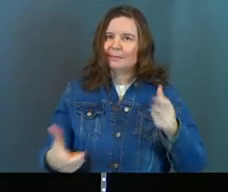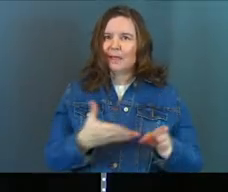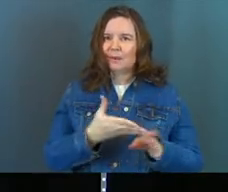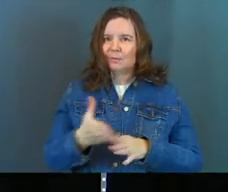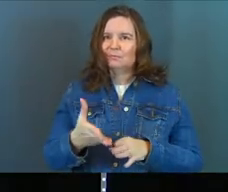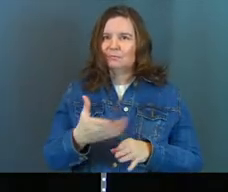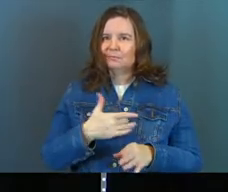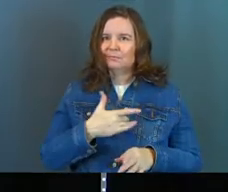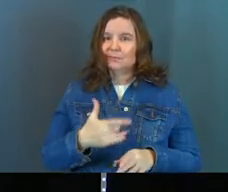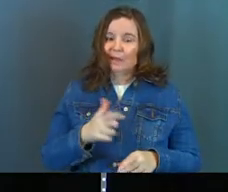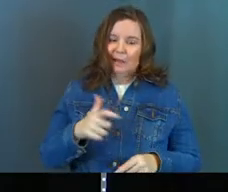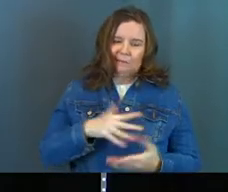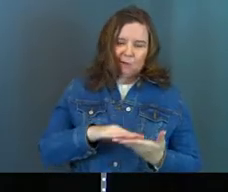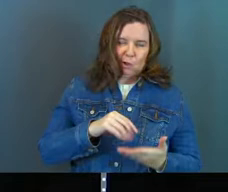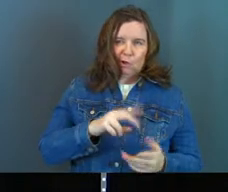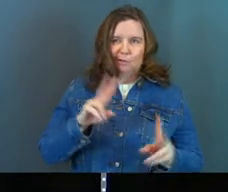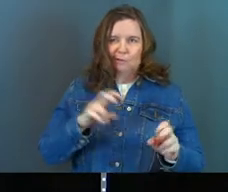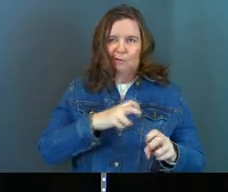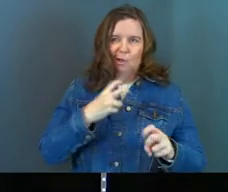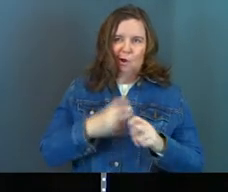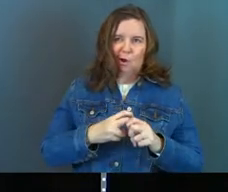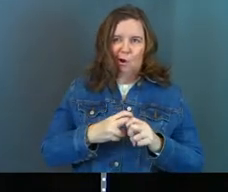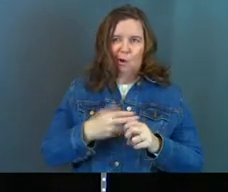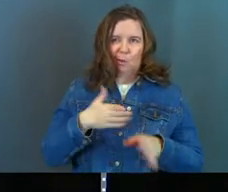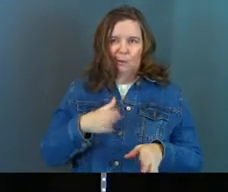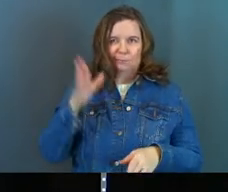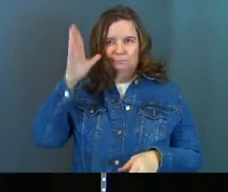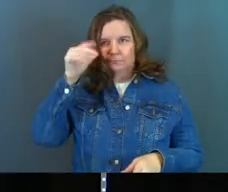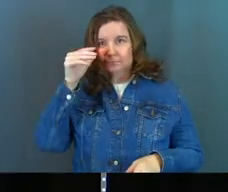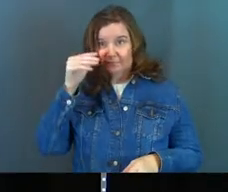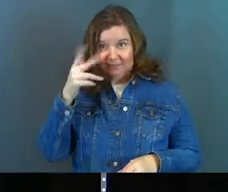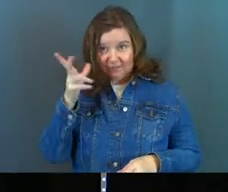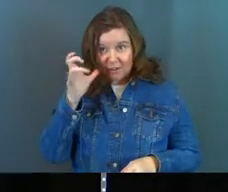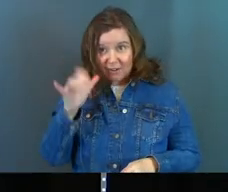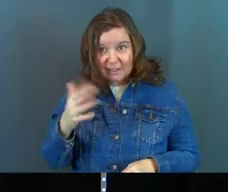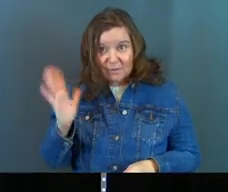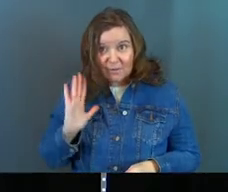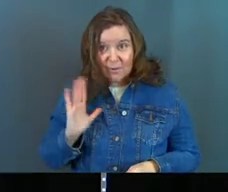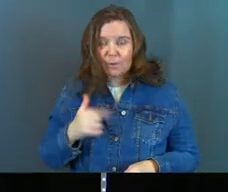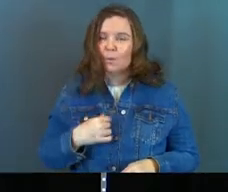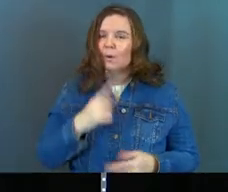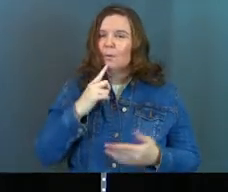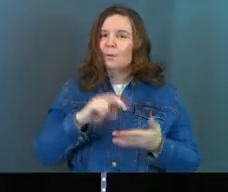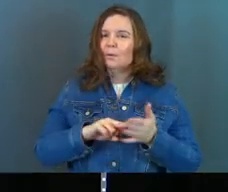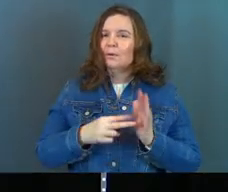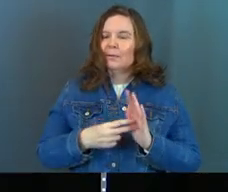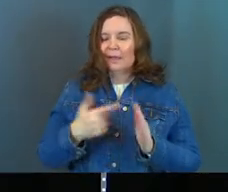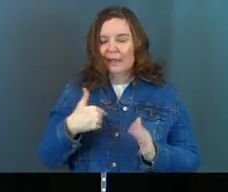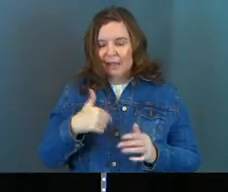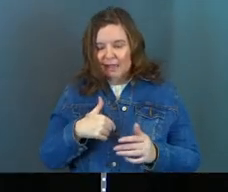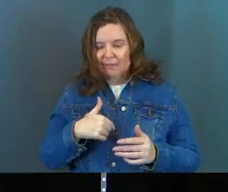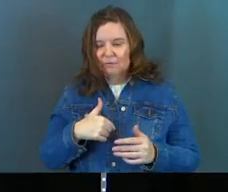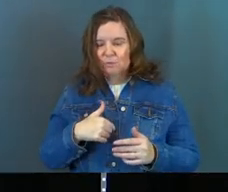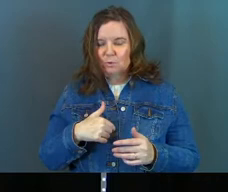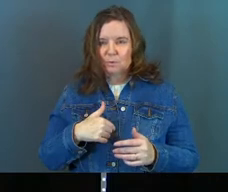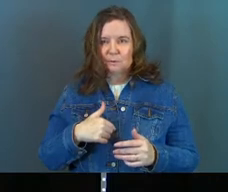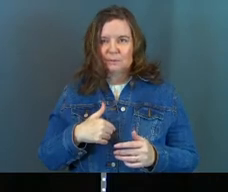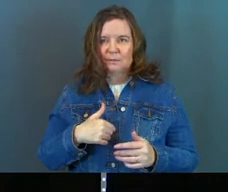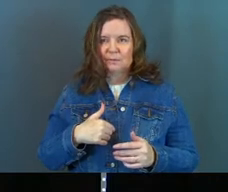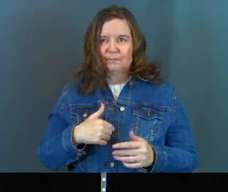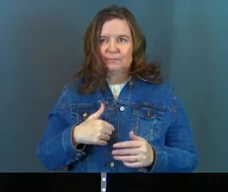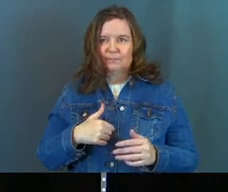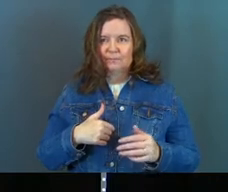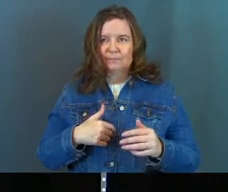way. I got to learn the hard way. Ever hear that phrase? And what we're saying is, I've got to stick my